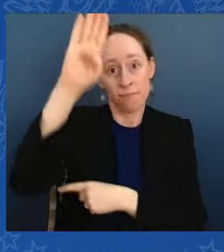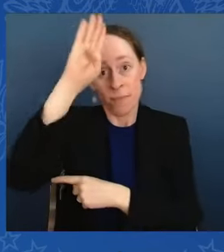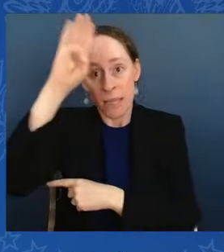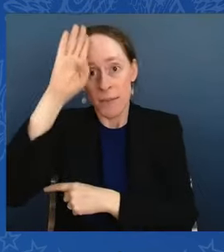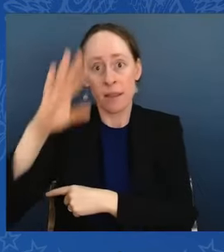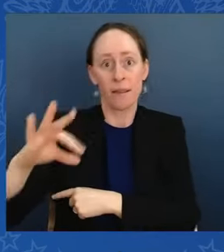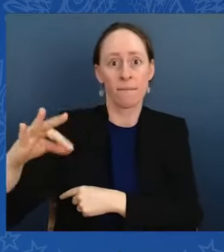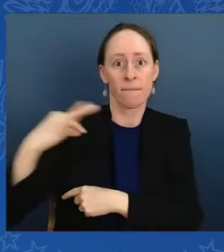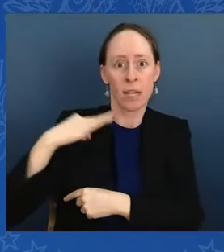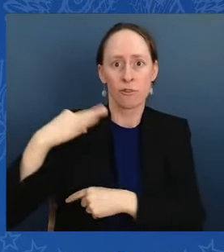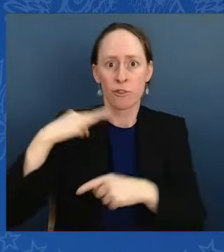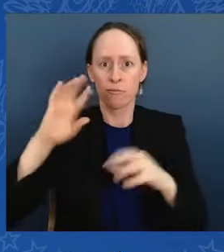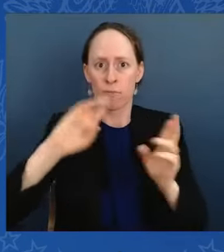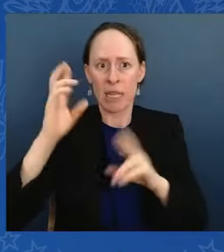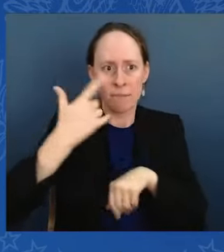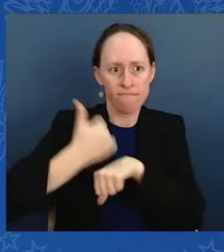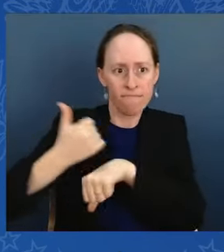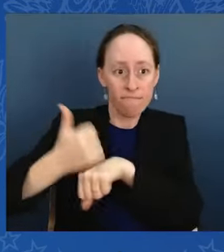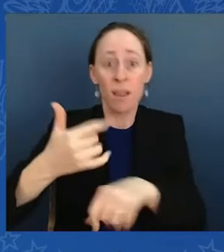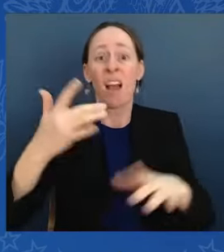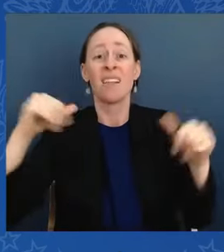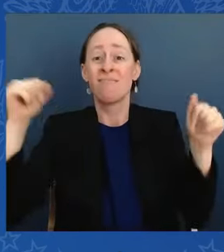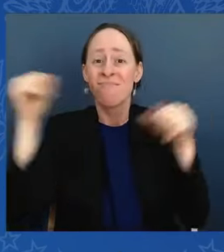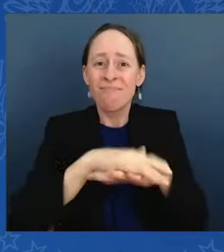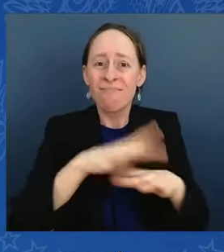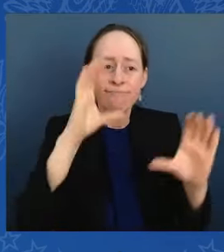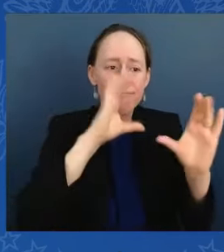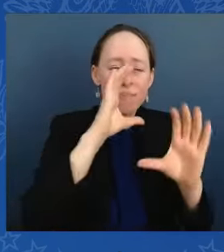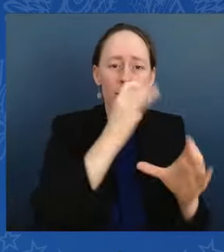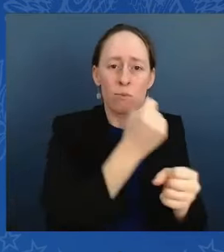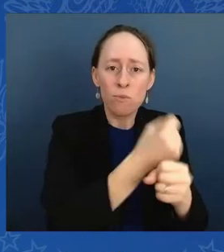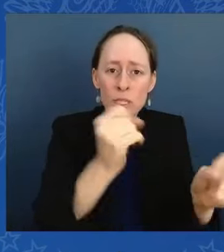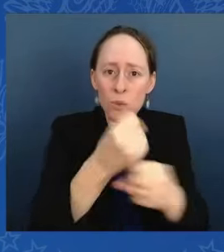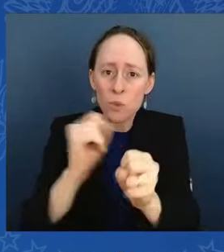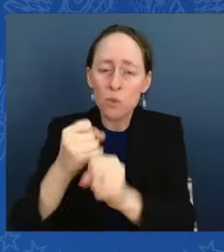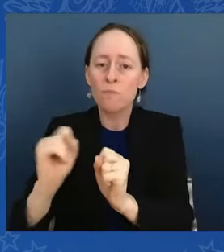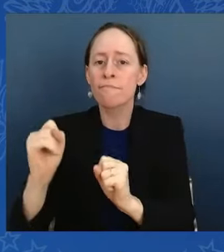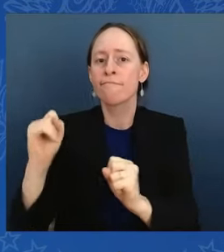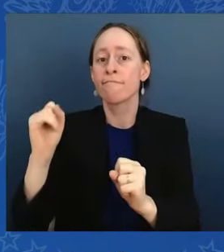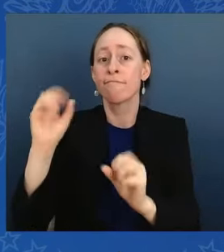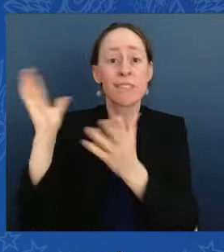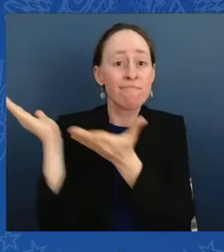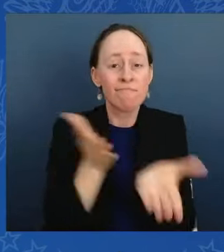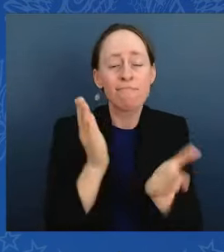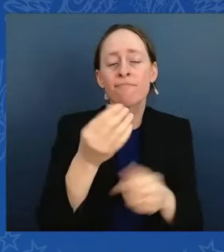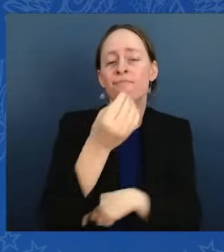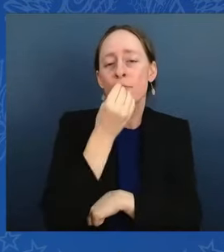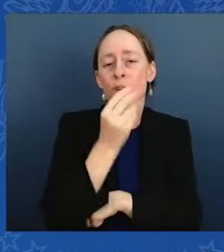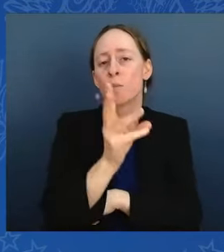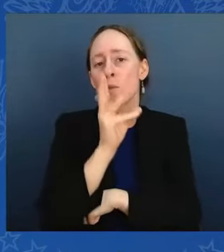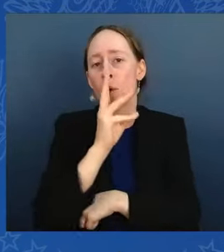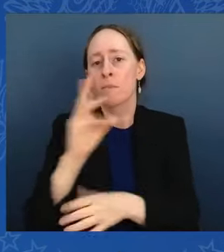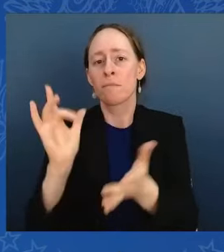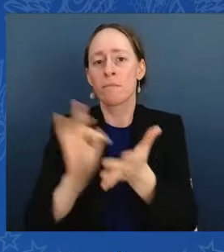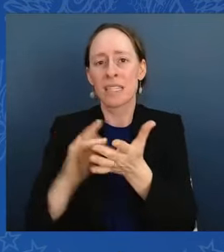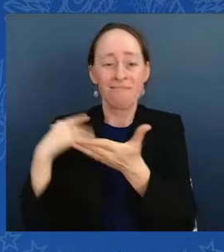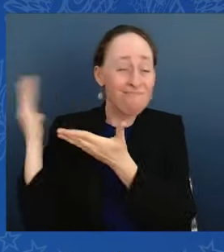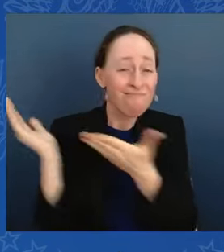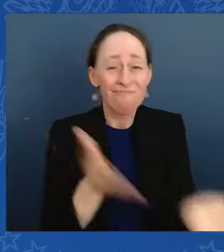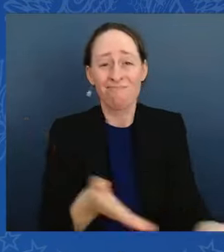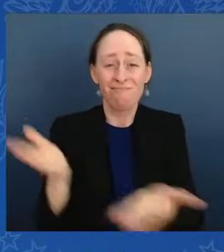ambulances. Before Helene had made landfall, I also immediately improved emergency declarations your governor and others asked